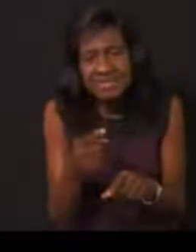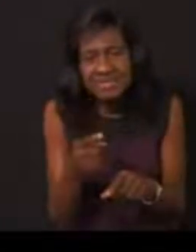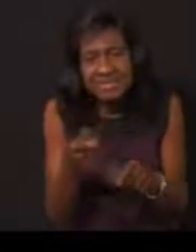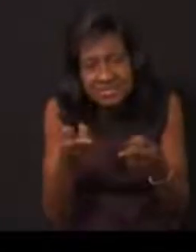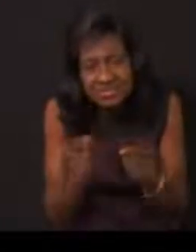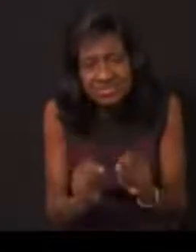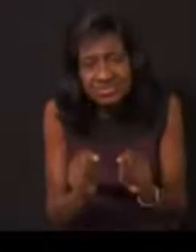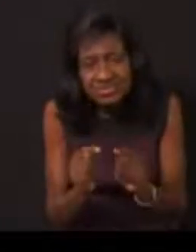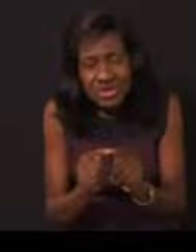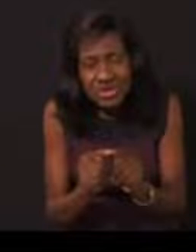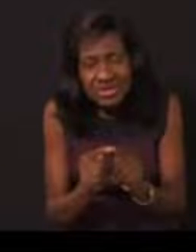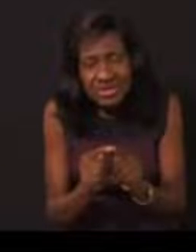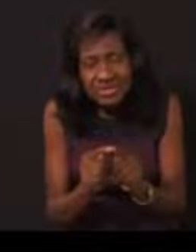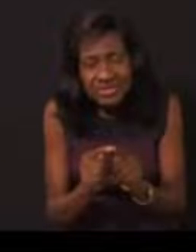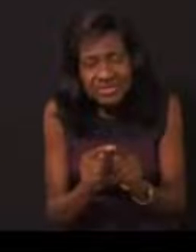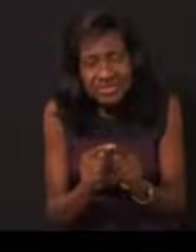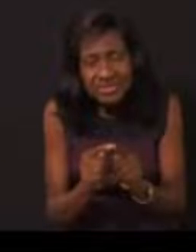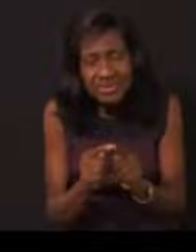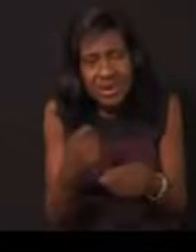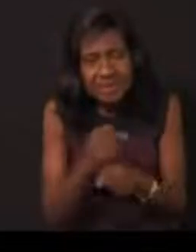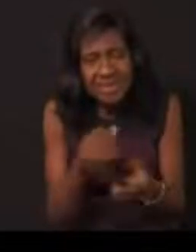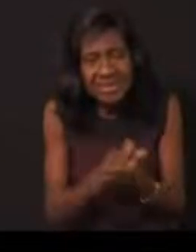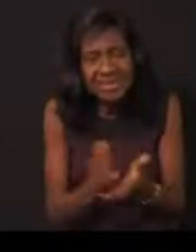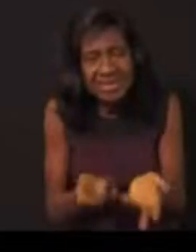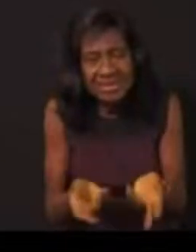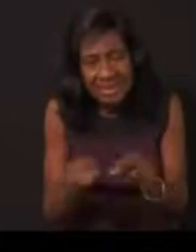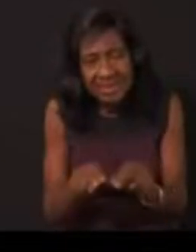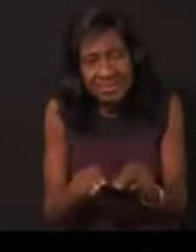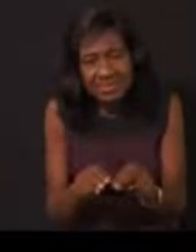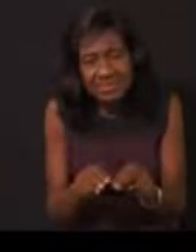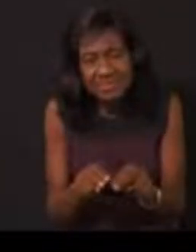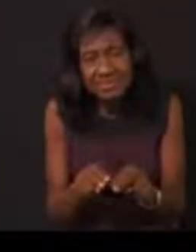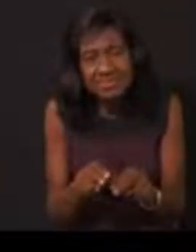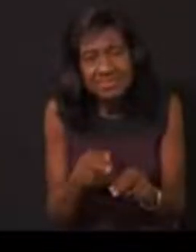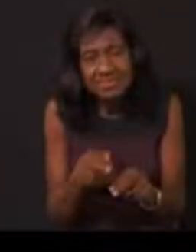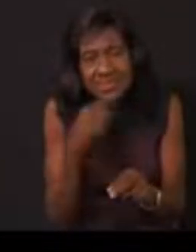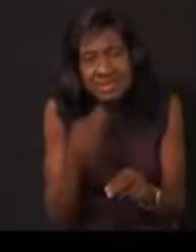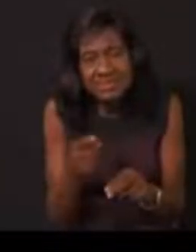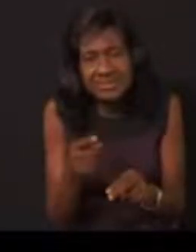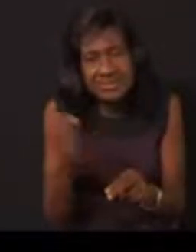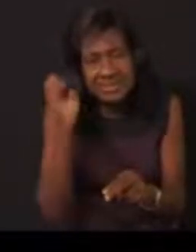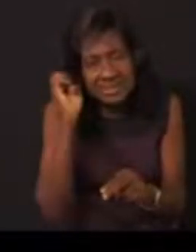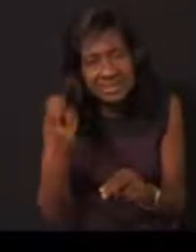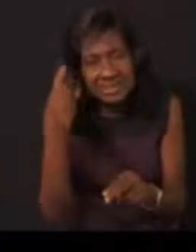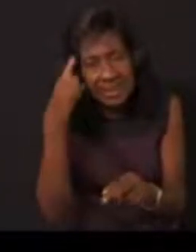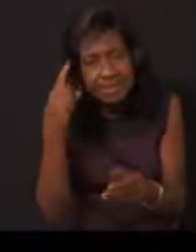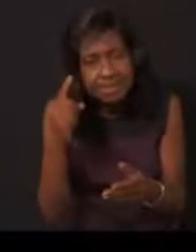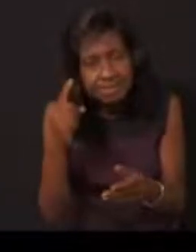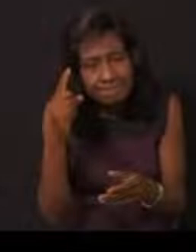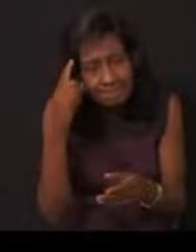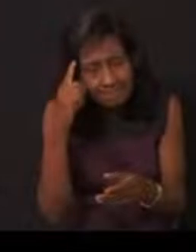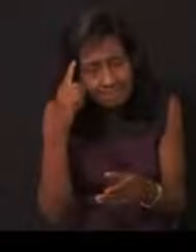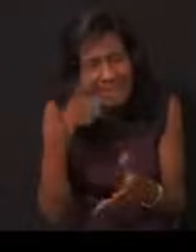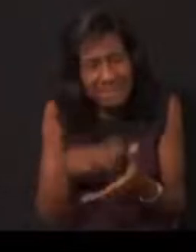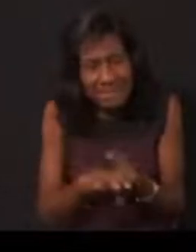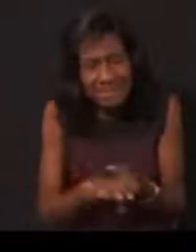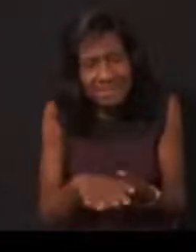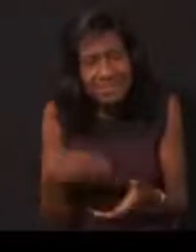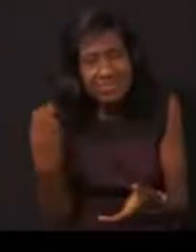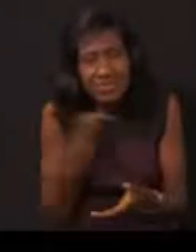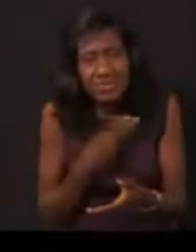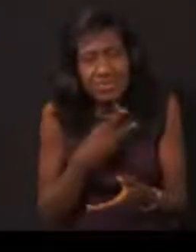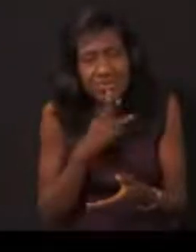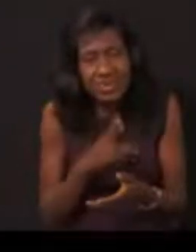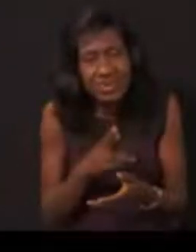present, and we'll let you know just as soon as we can. To conclude, I believe we are coping well with the recent